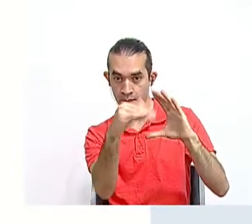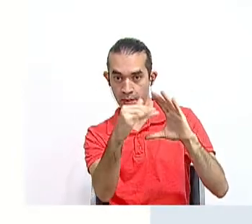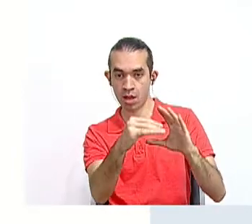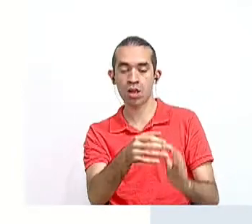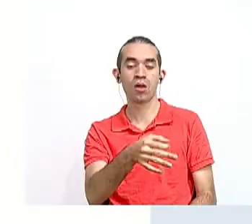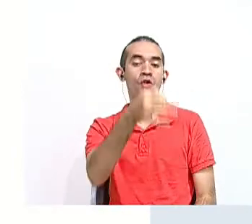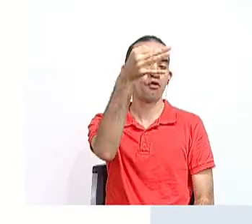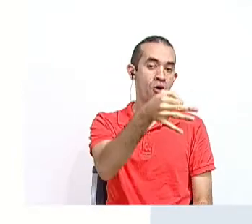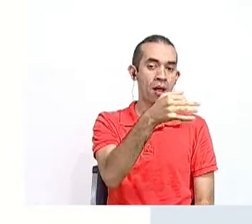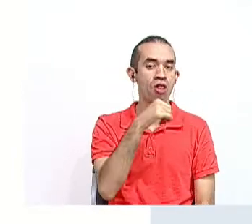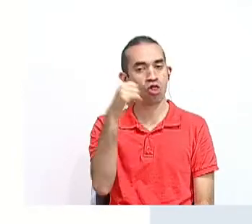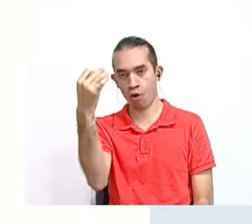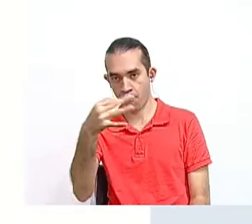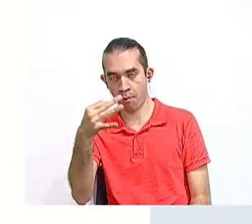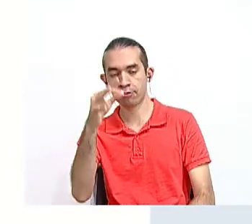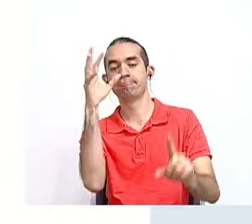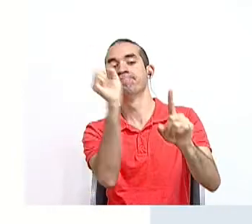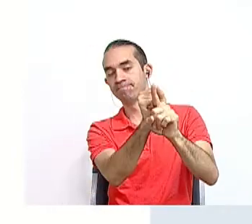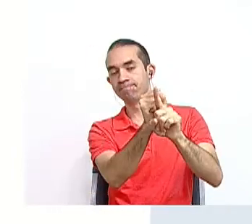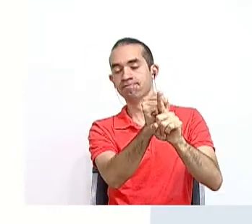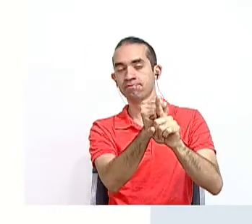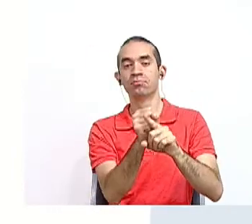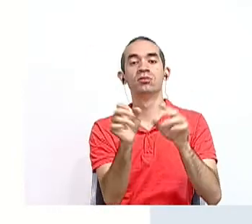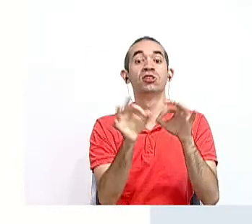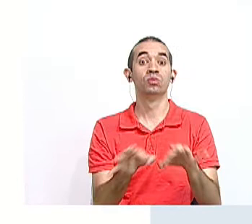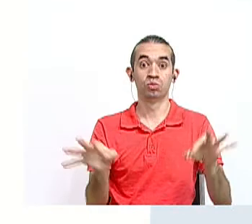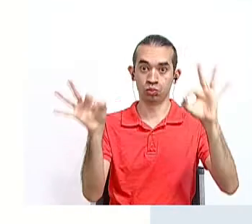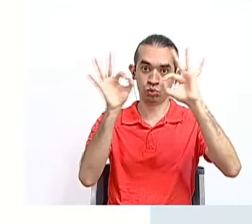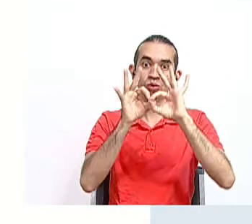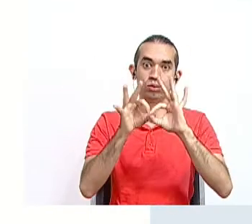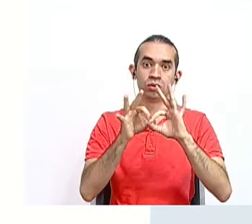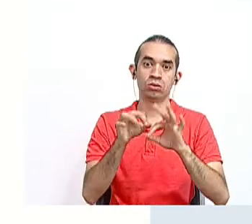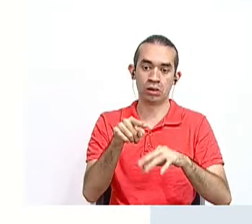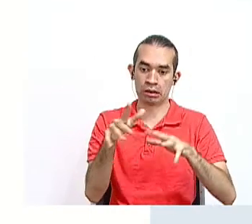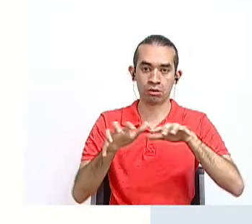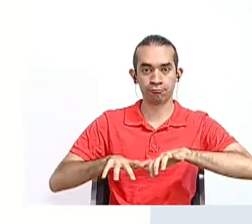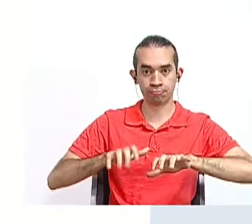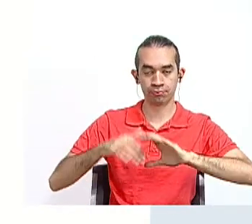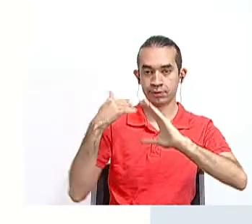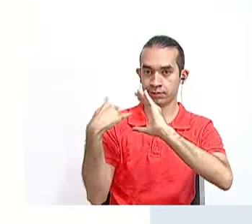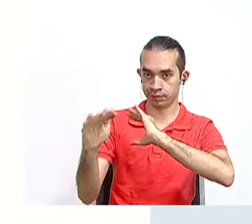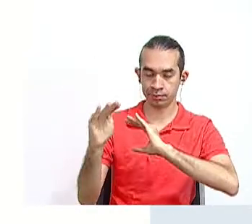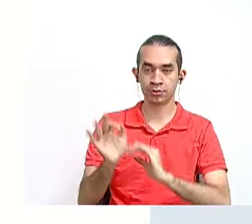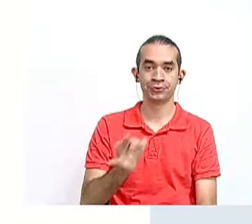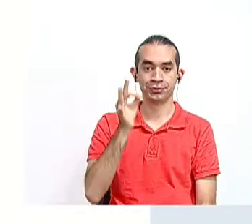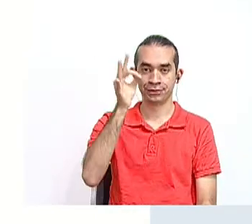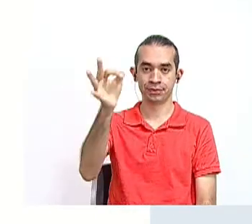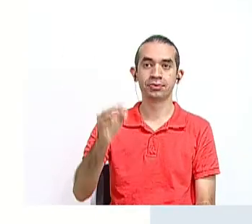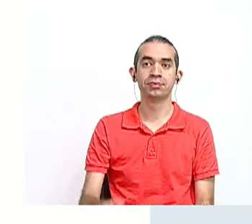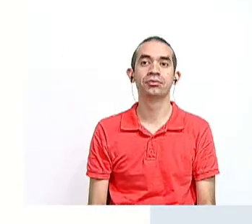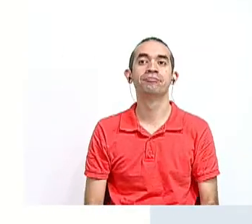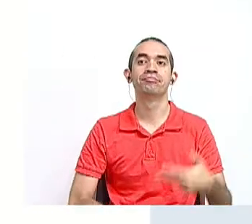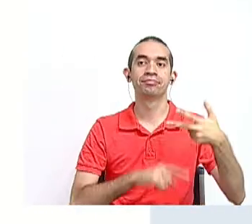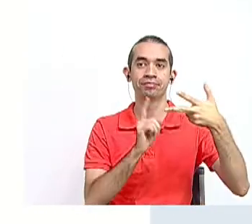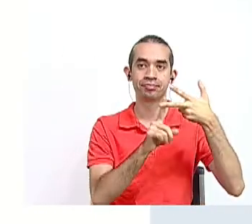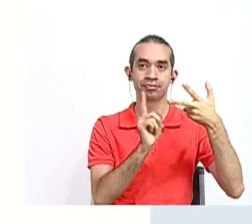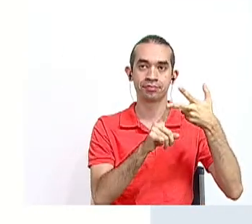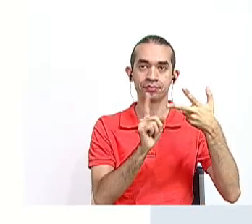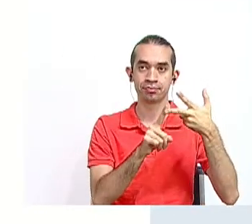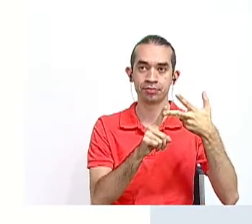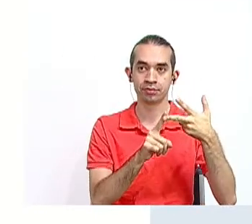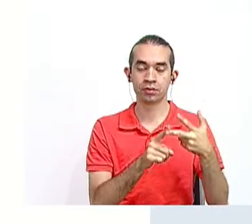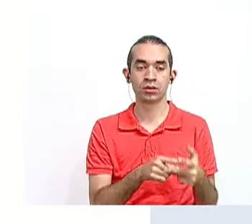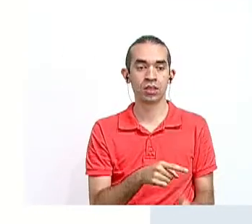email. This is very important if you want to write an email in the future. And then we're going to identify